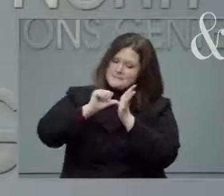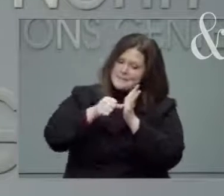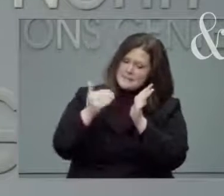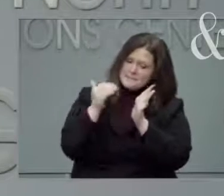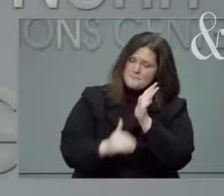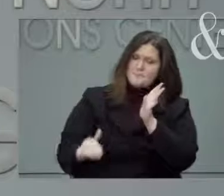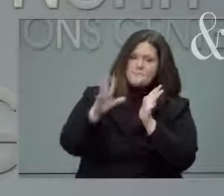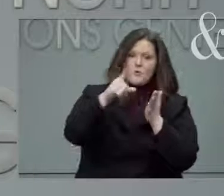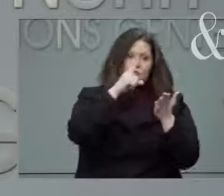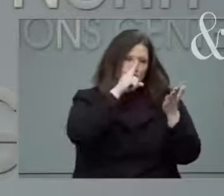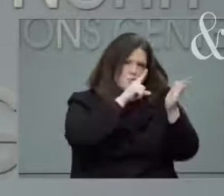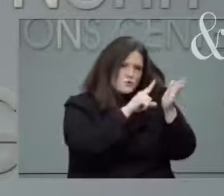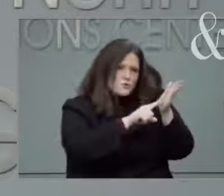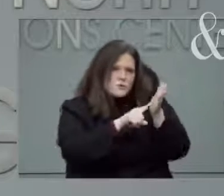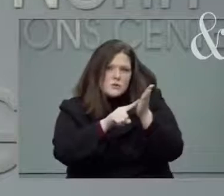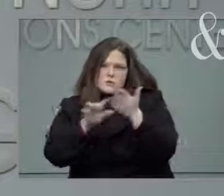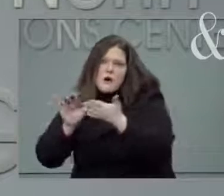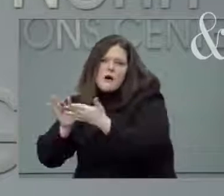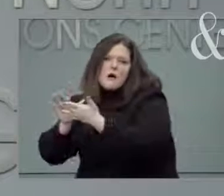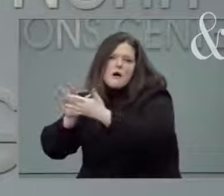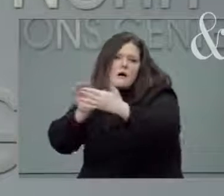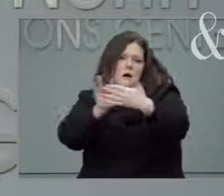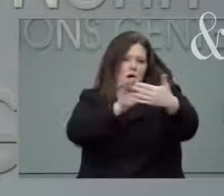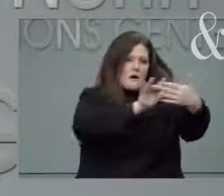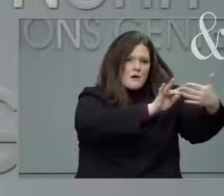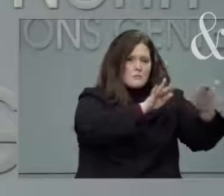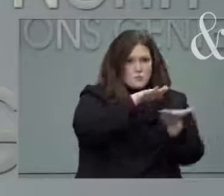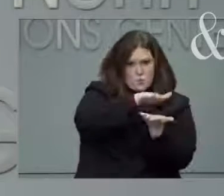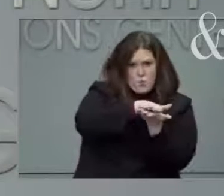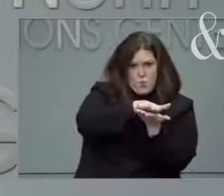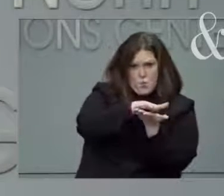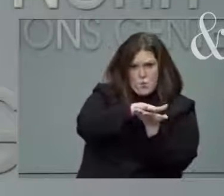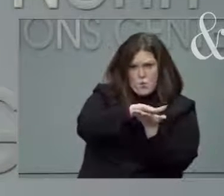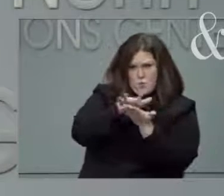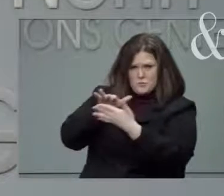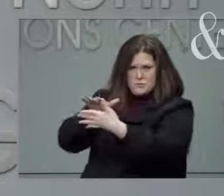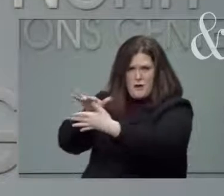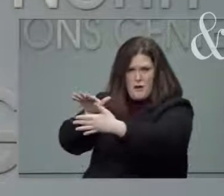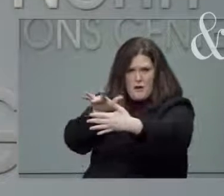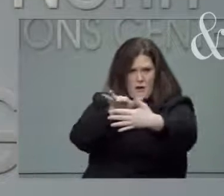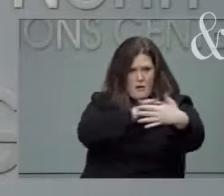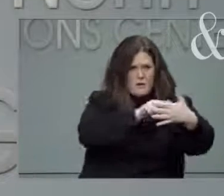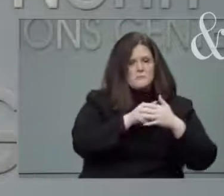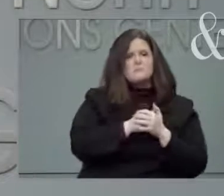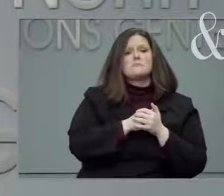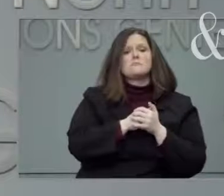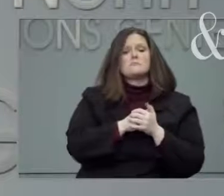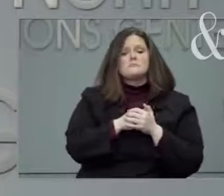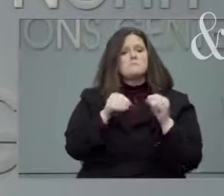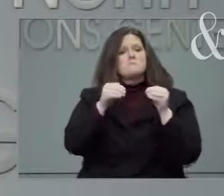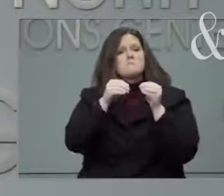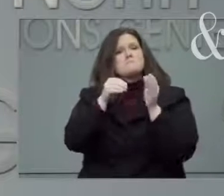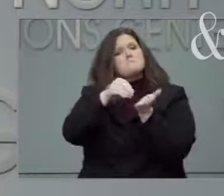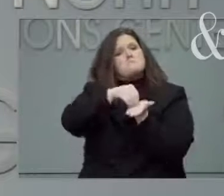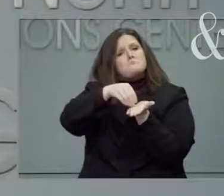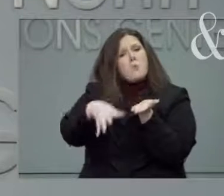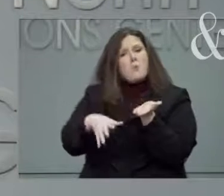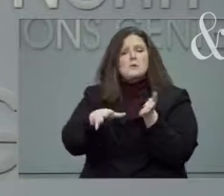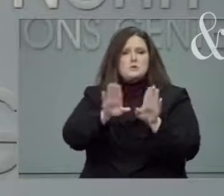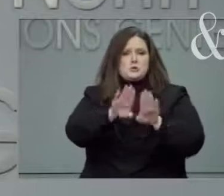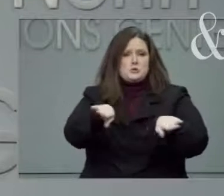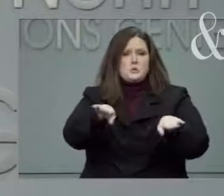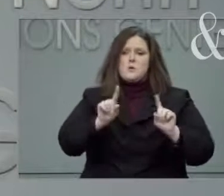evidence shows that you can safely have students in the classroom as long as the safety and